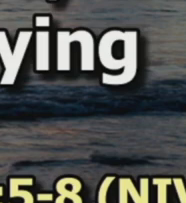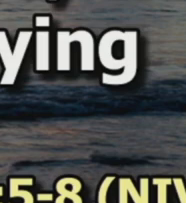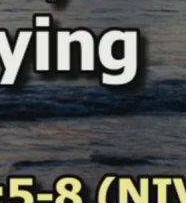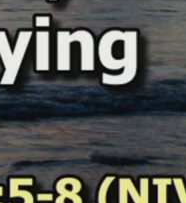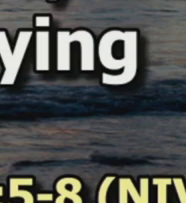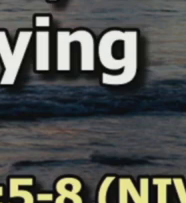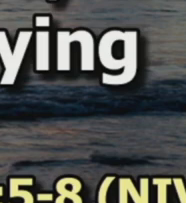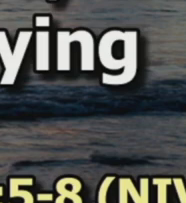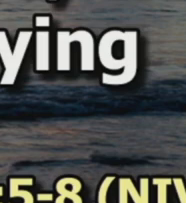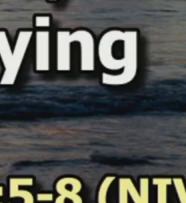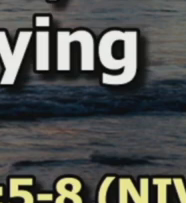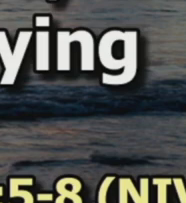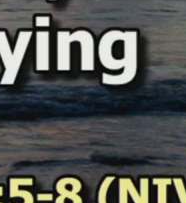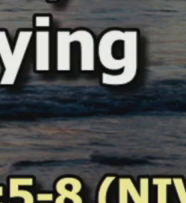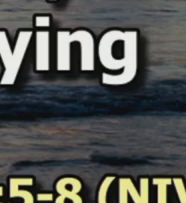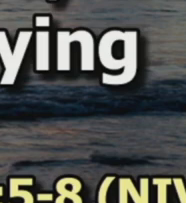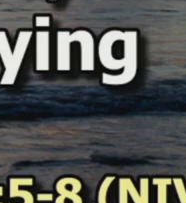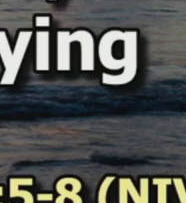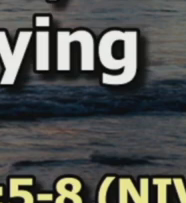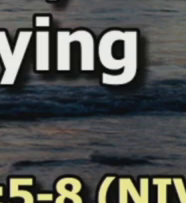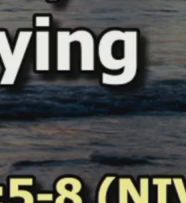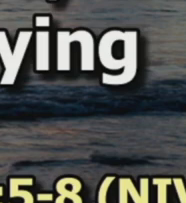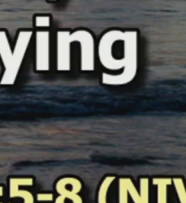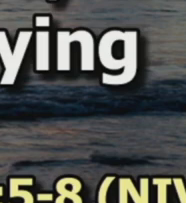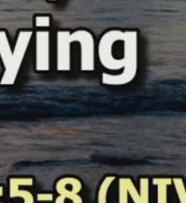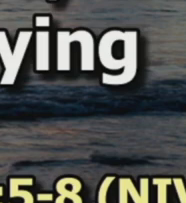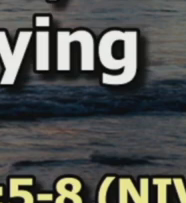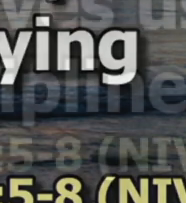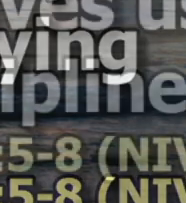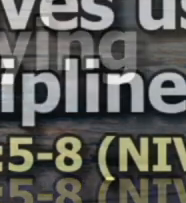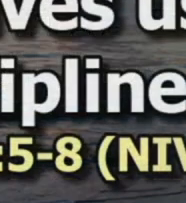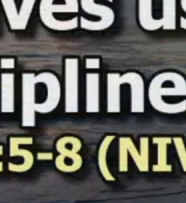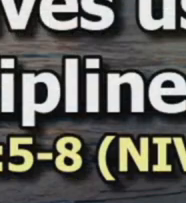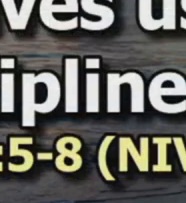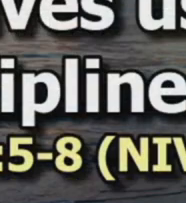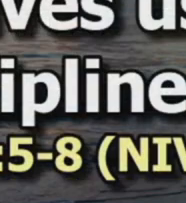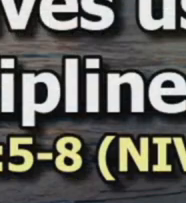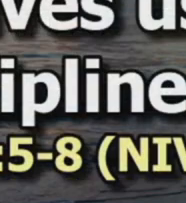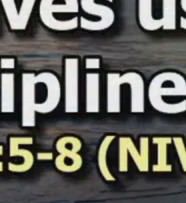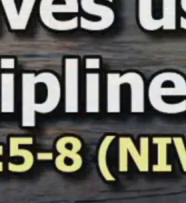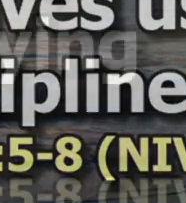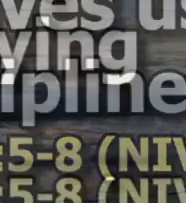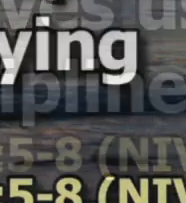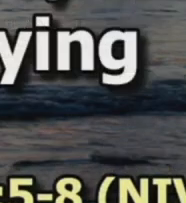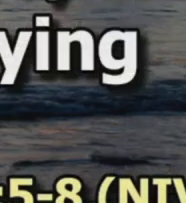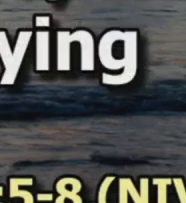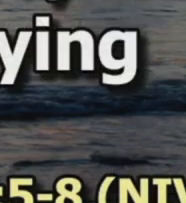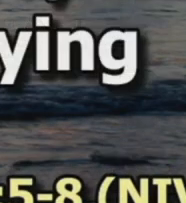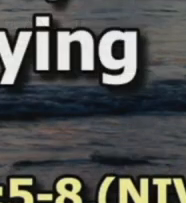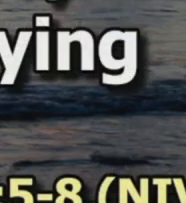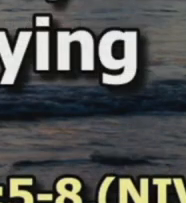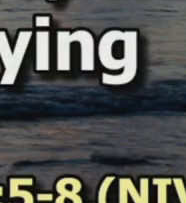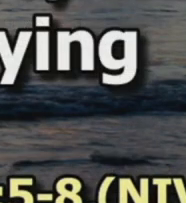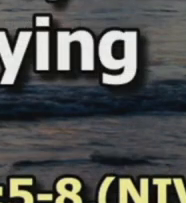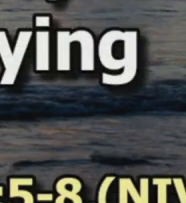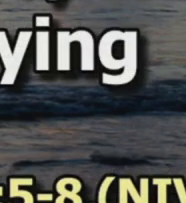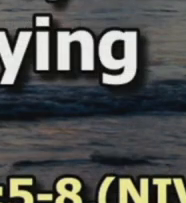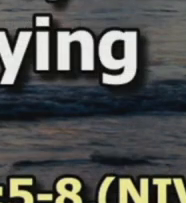God which is in you through the laying of hands. So here, Paul was reminding Timothy